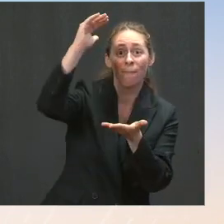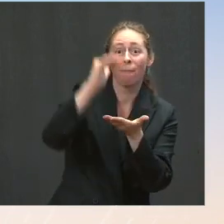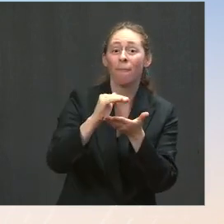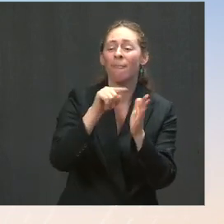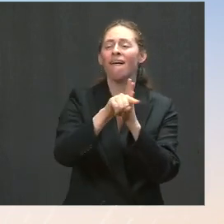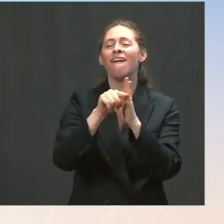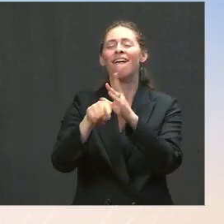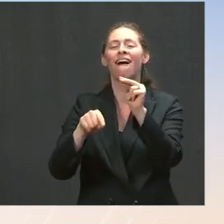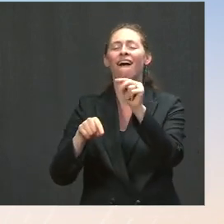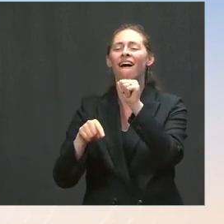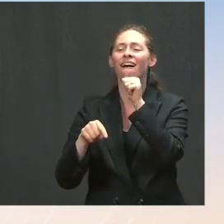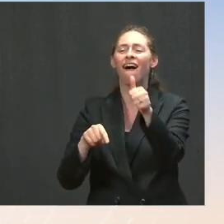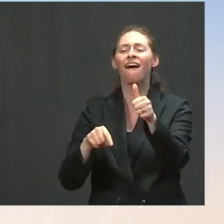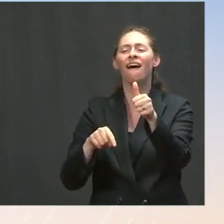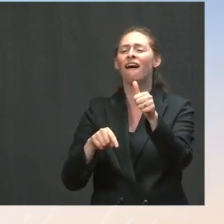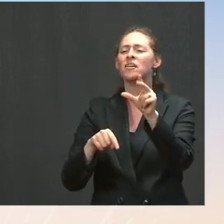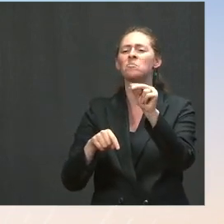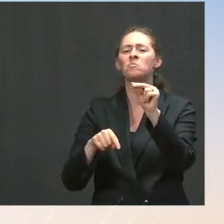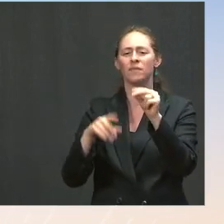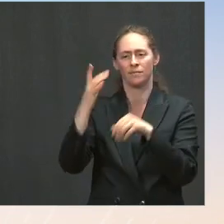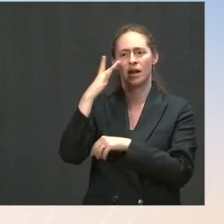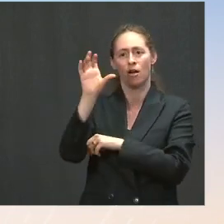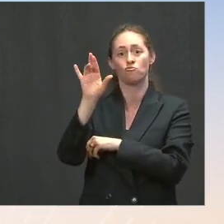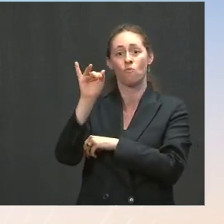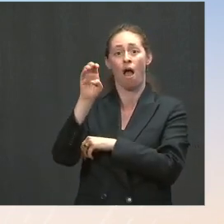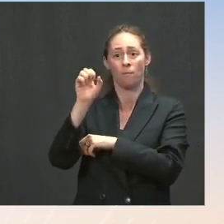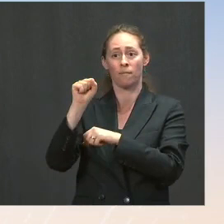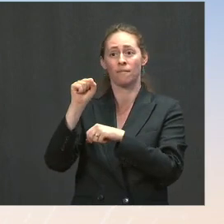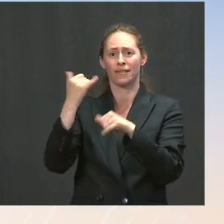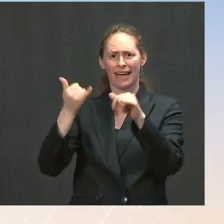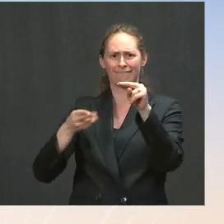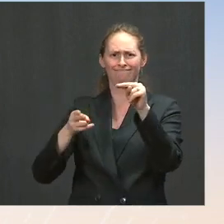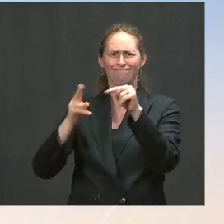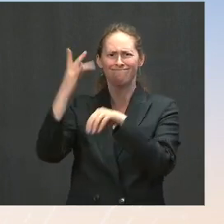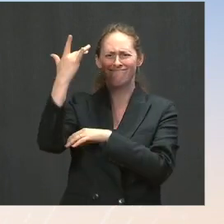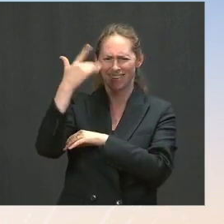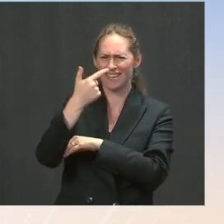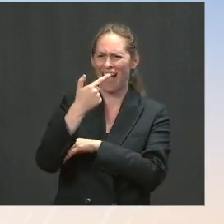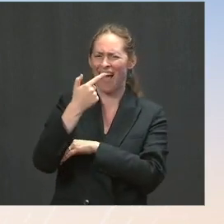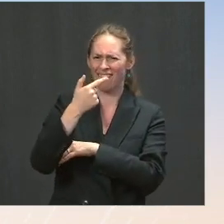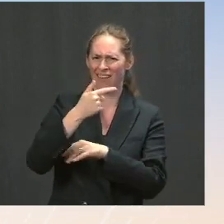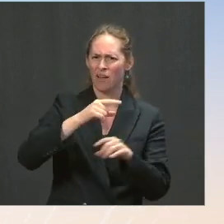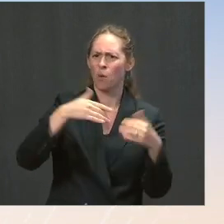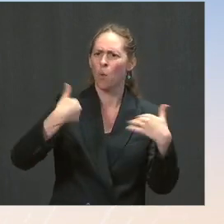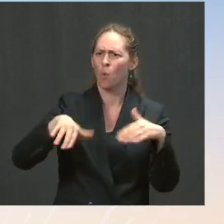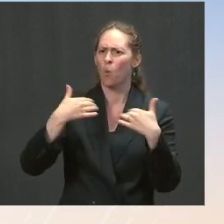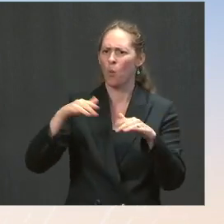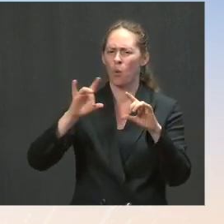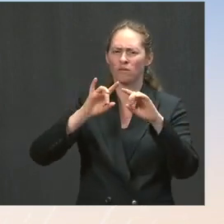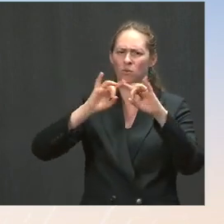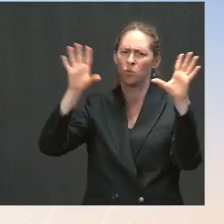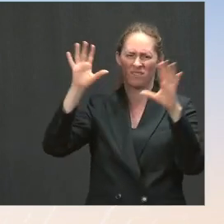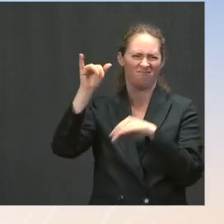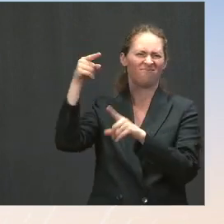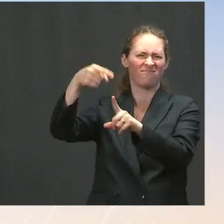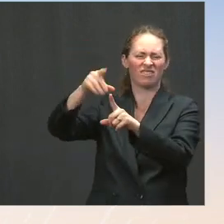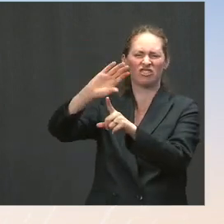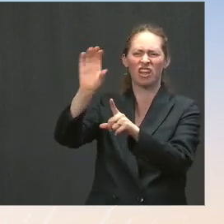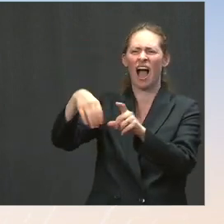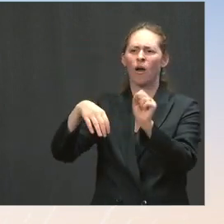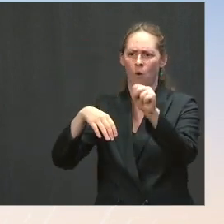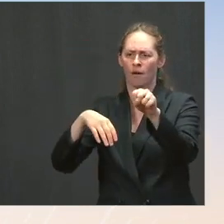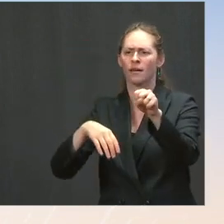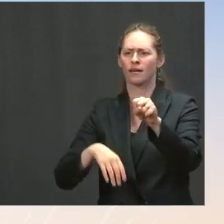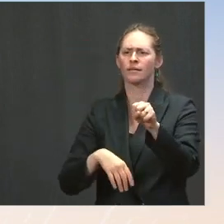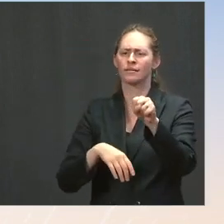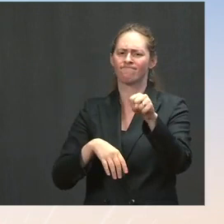rising crime, or the rising gun violence across the country, including in cities like Chicago, that there needs to be greater assistance,